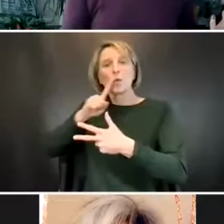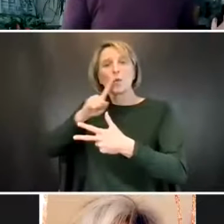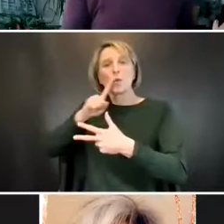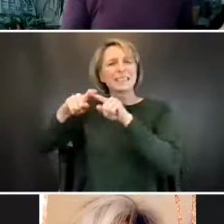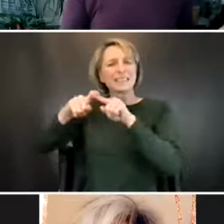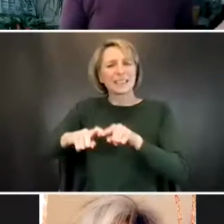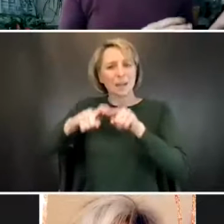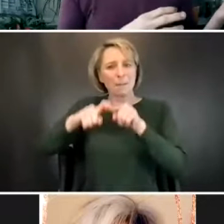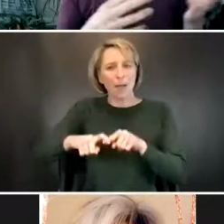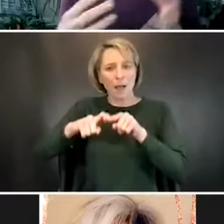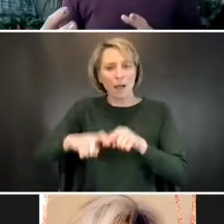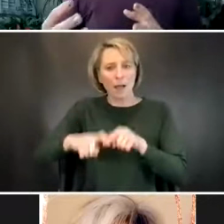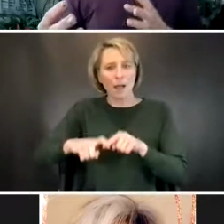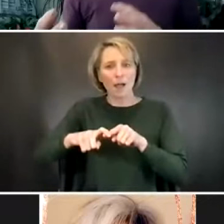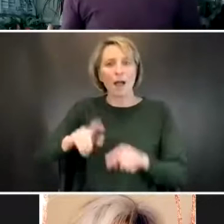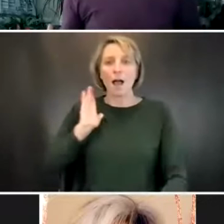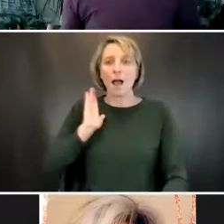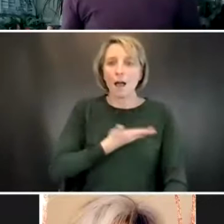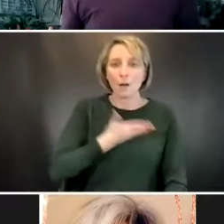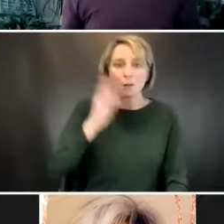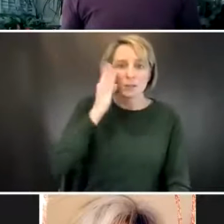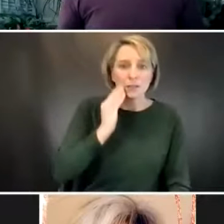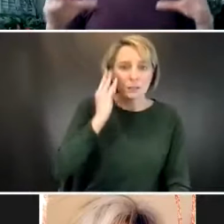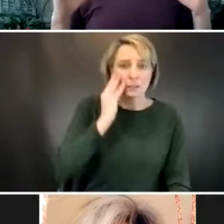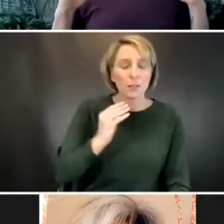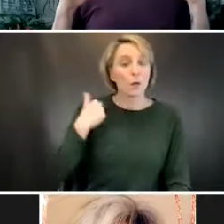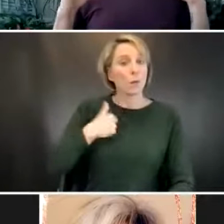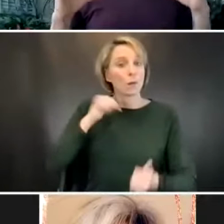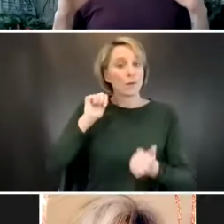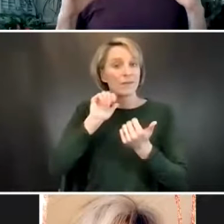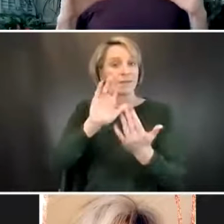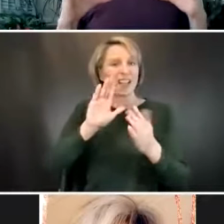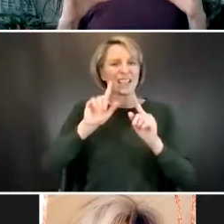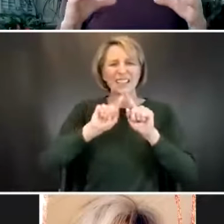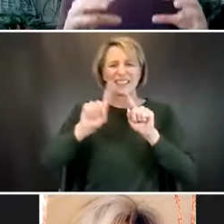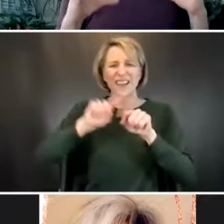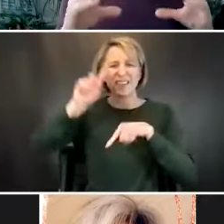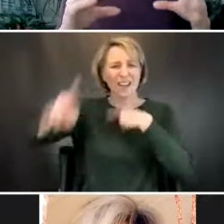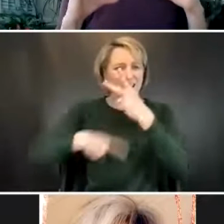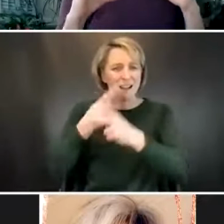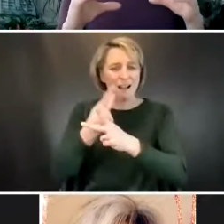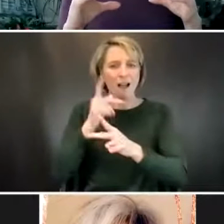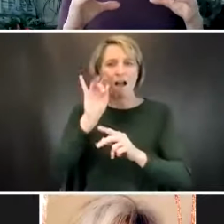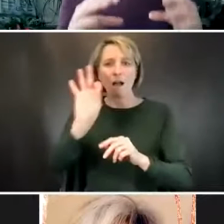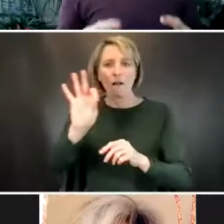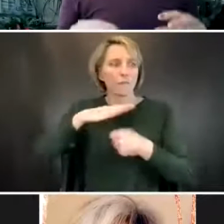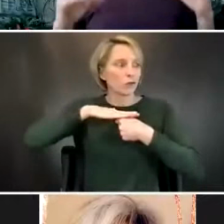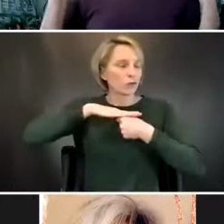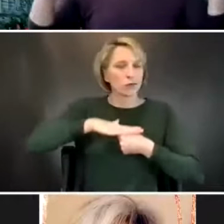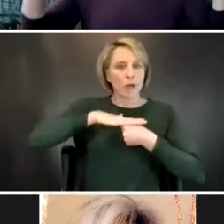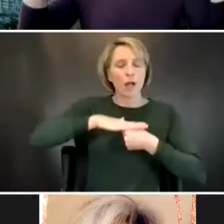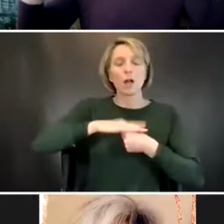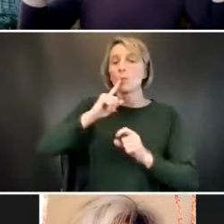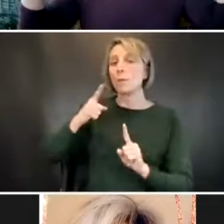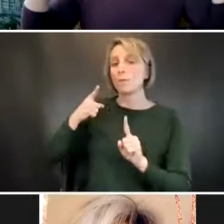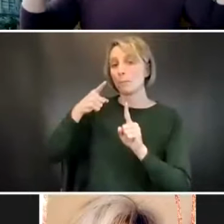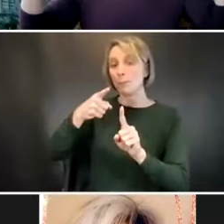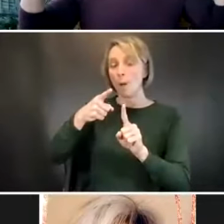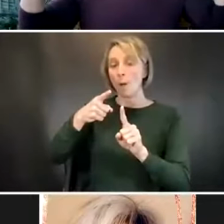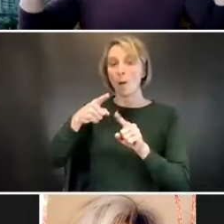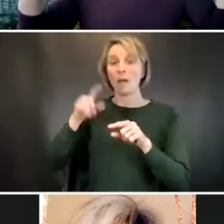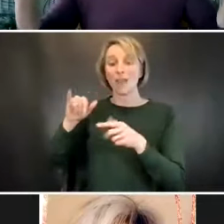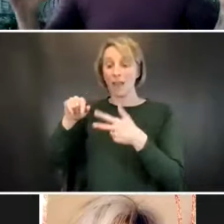experiences that we've had with varieties of stressors. And then that freeze response is really reserved for the highest level